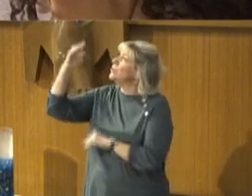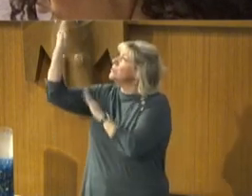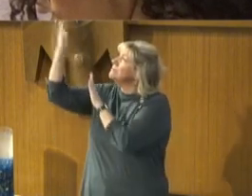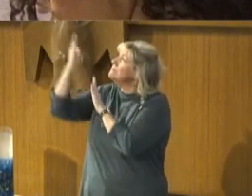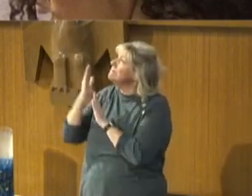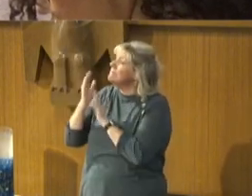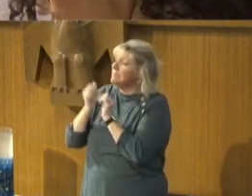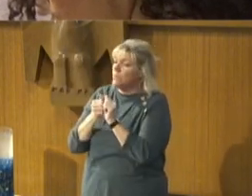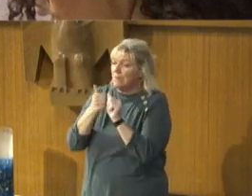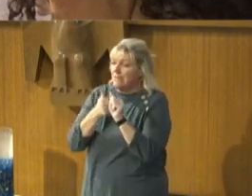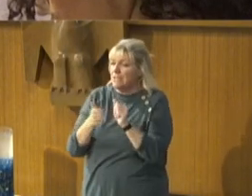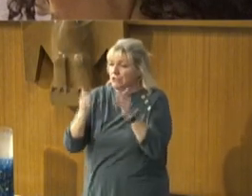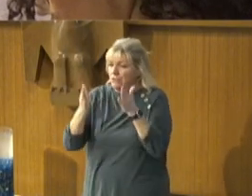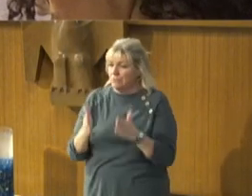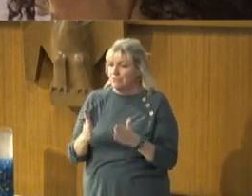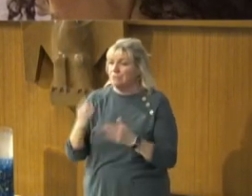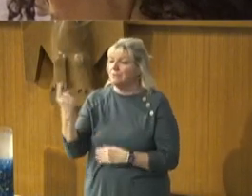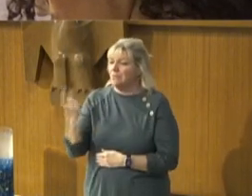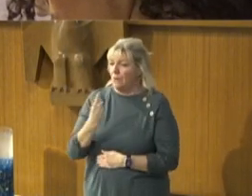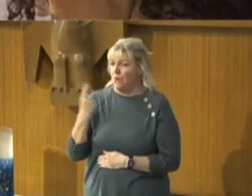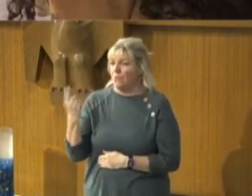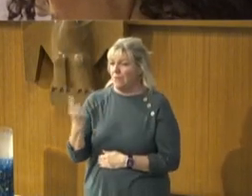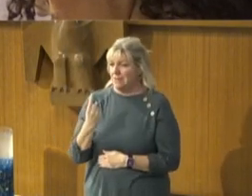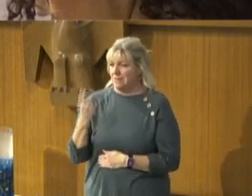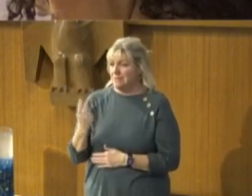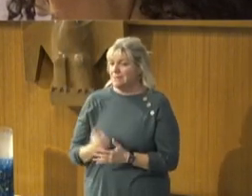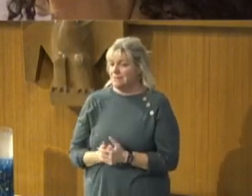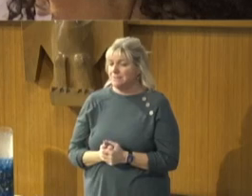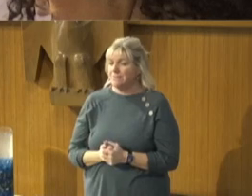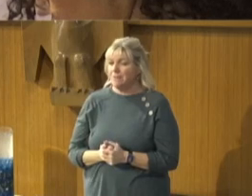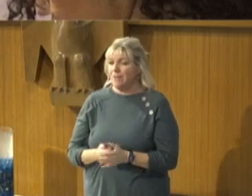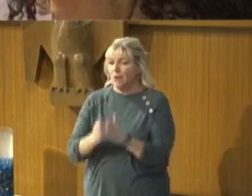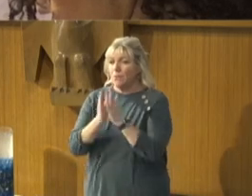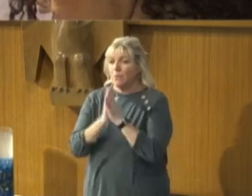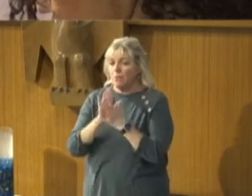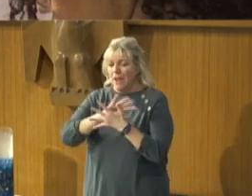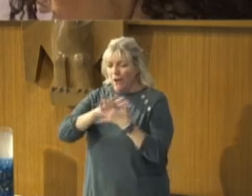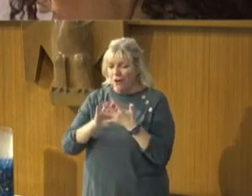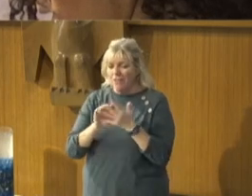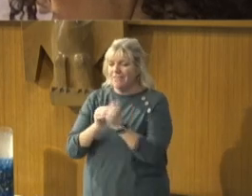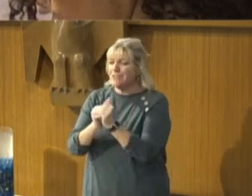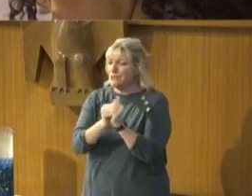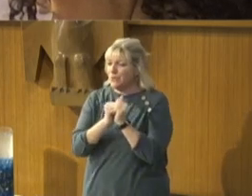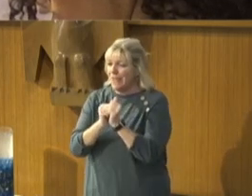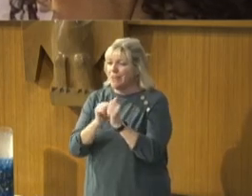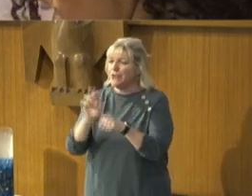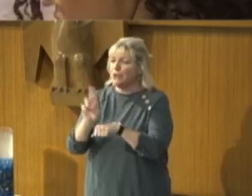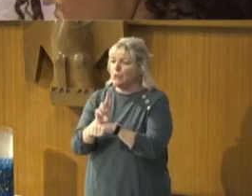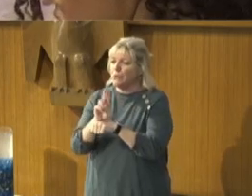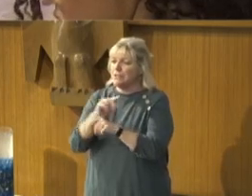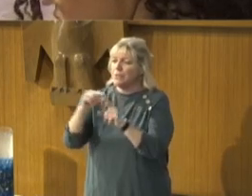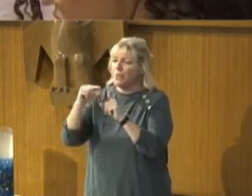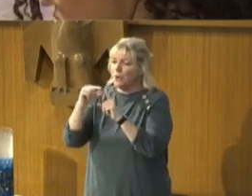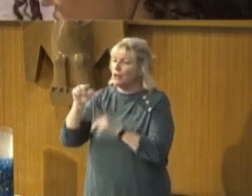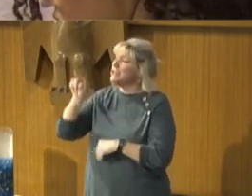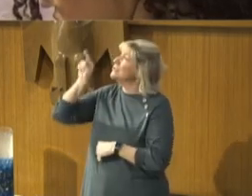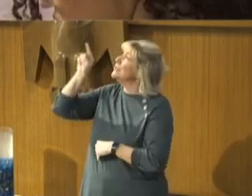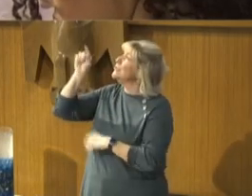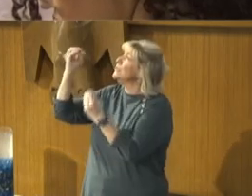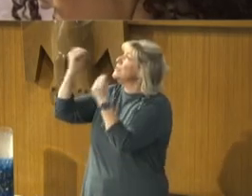of us, always. We pray these things together using the words you teach